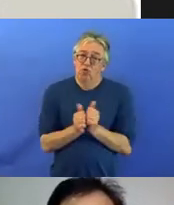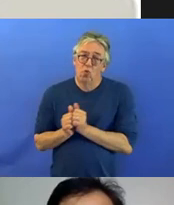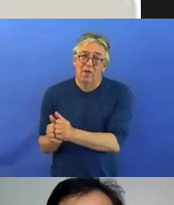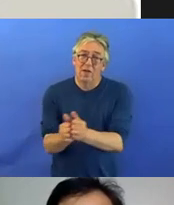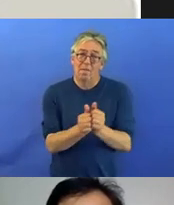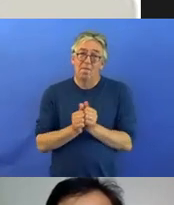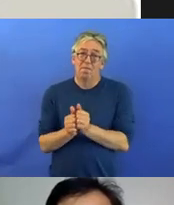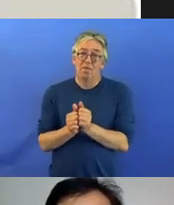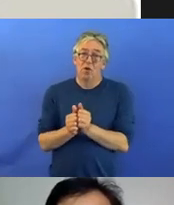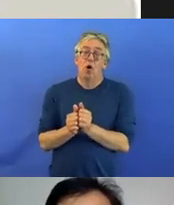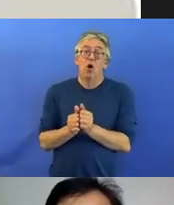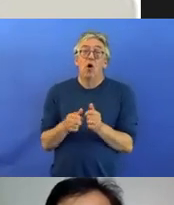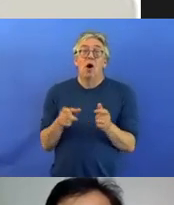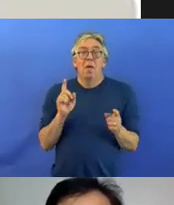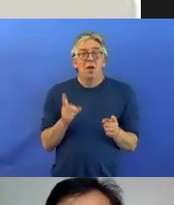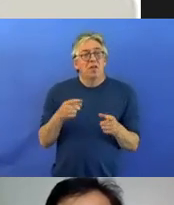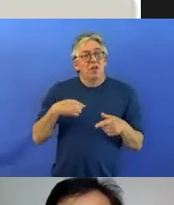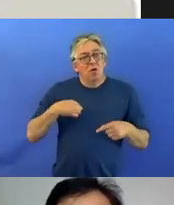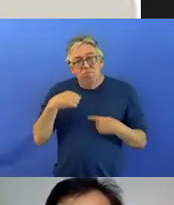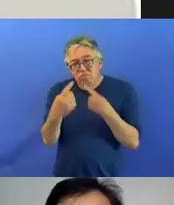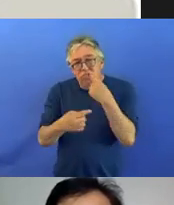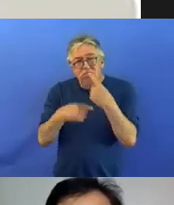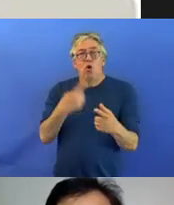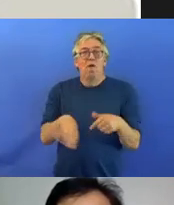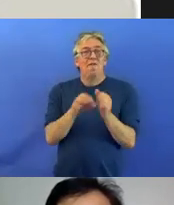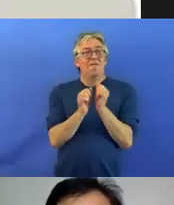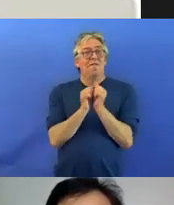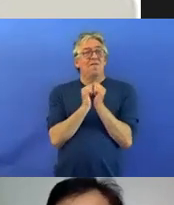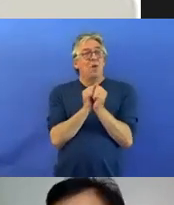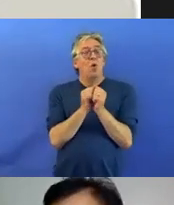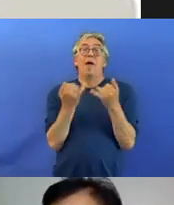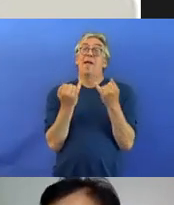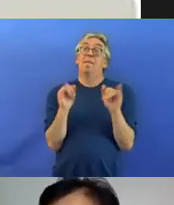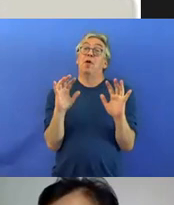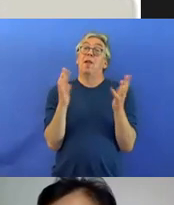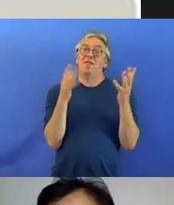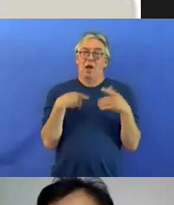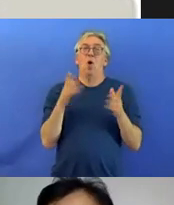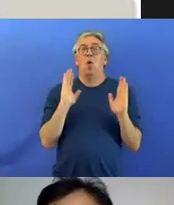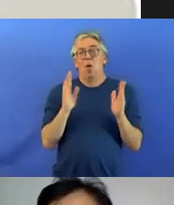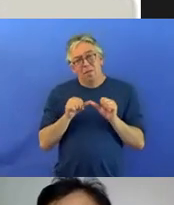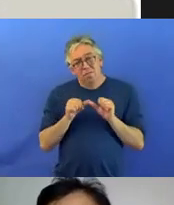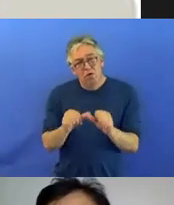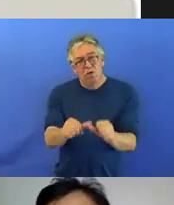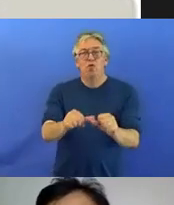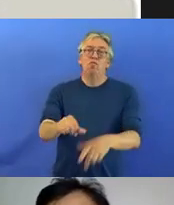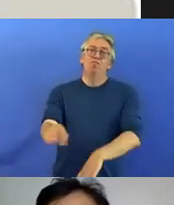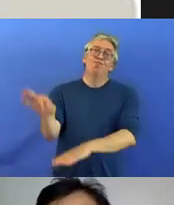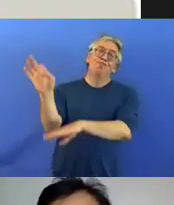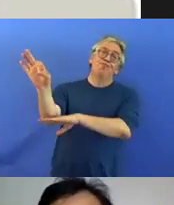work to spread the philosophies and values of independent living to all. Thank you.